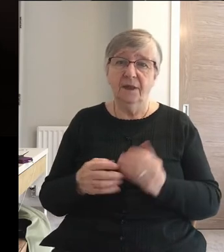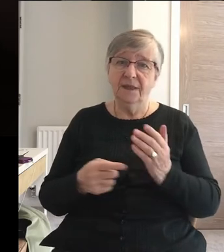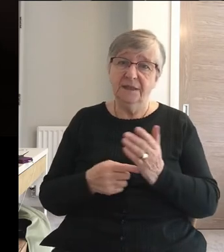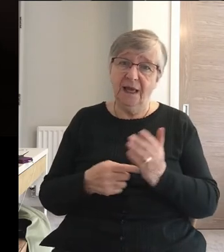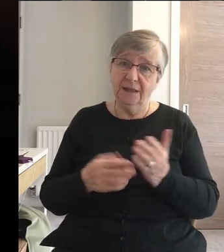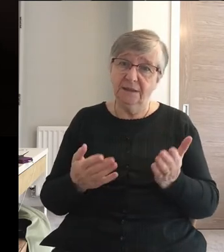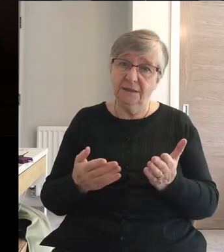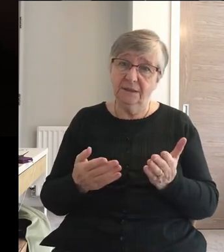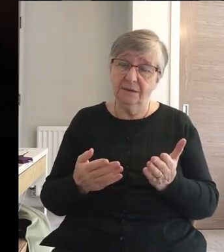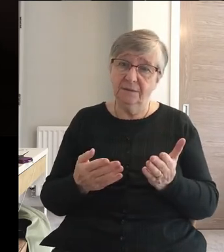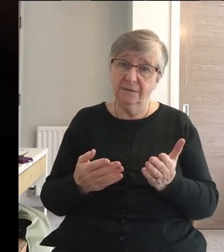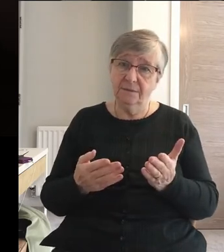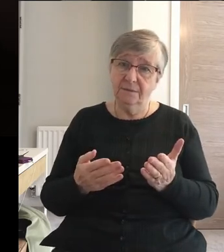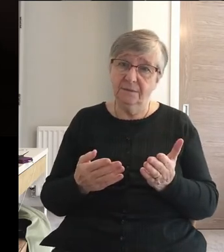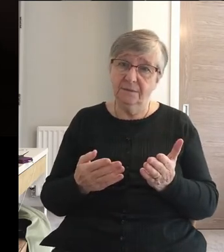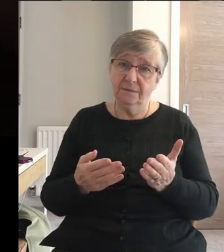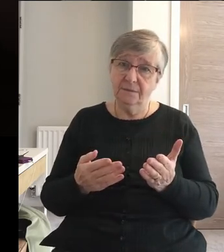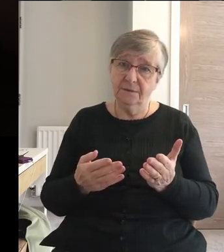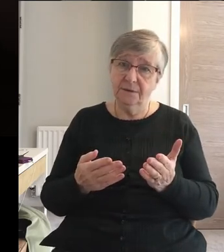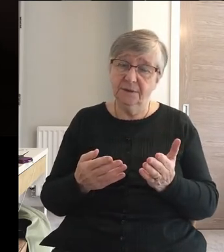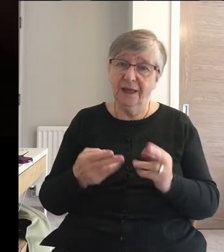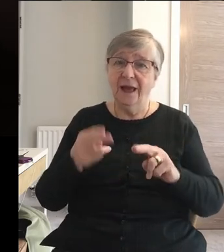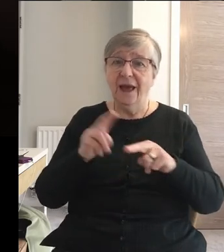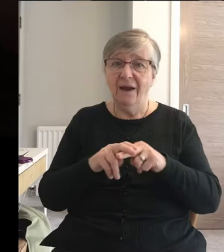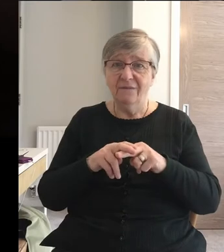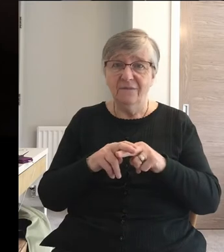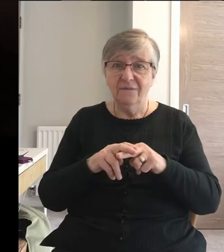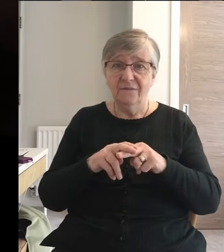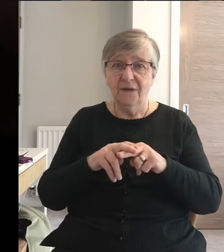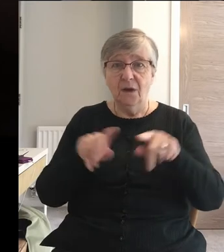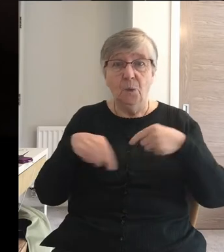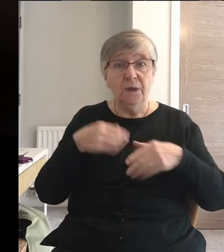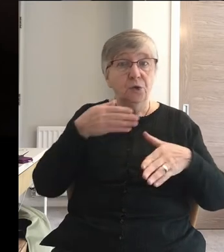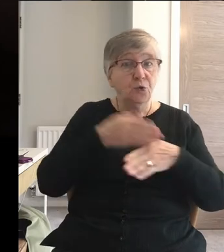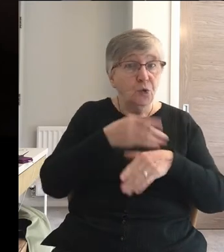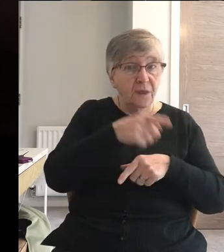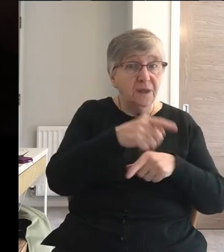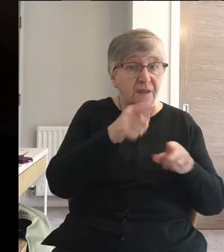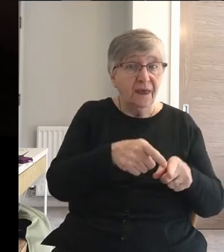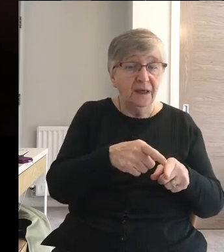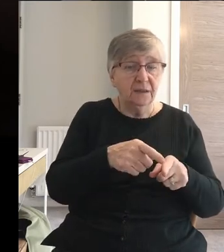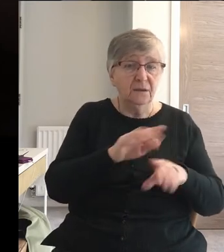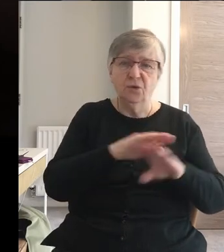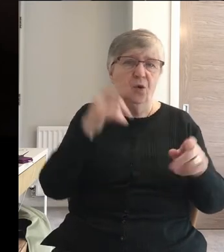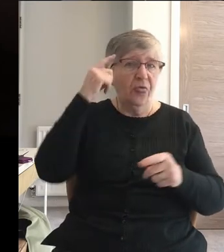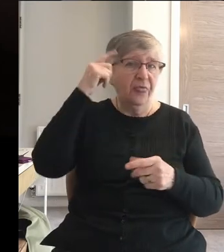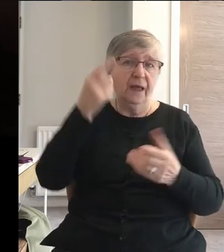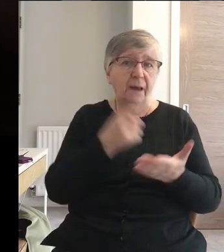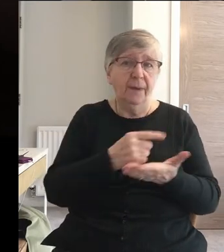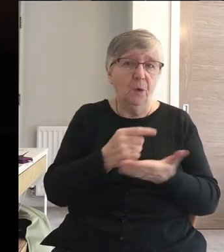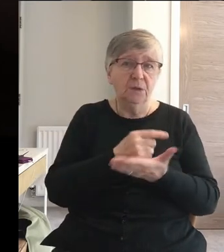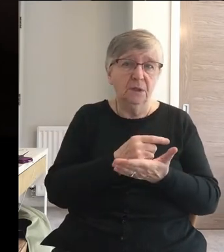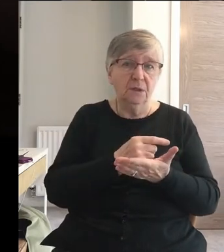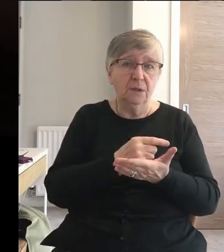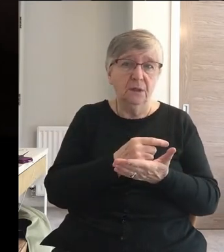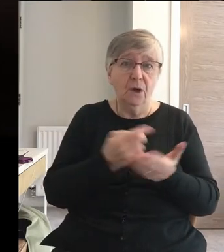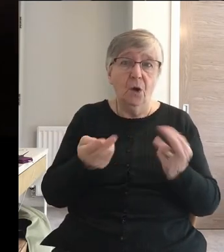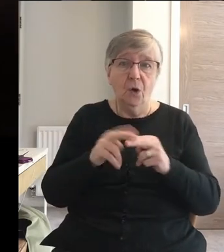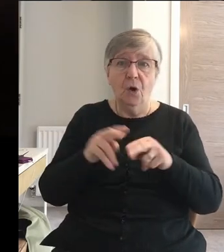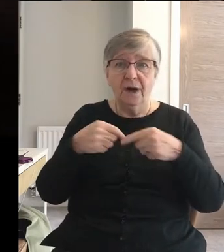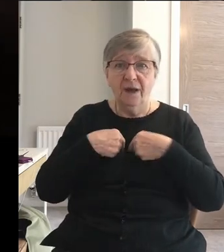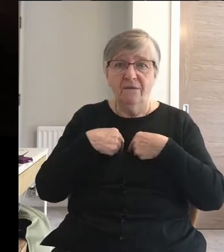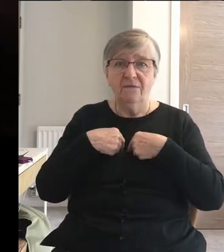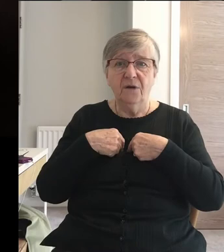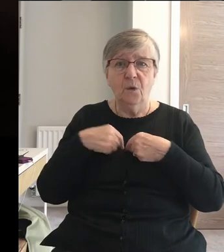The test is whether or not we don't just do these things unthinkingly, but whether